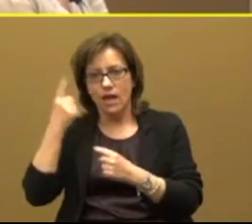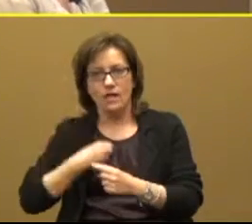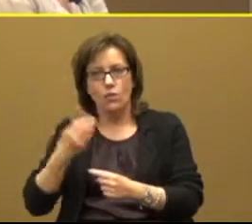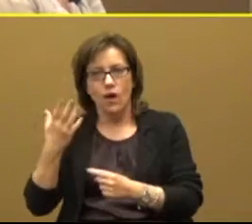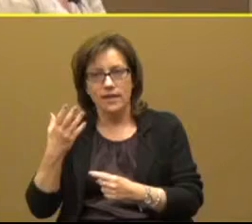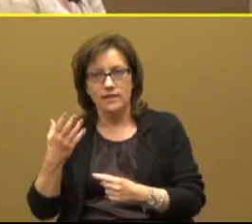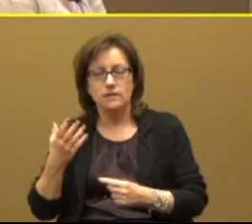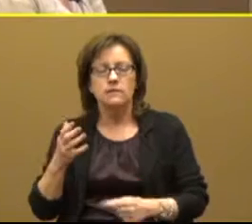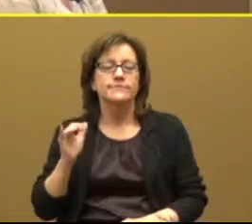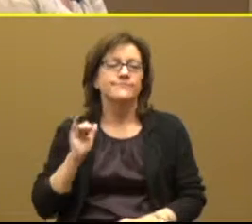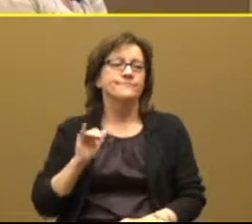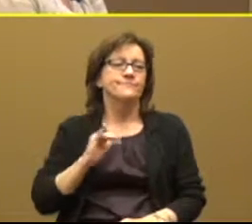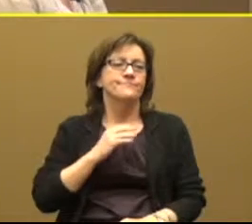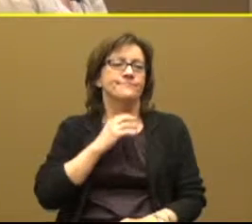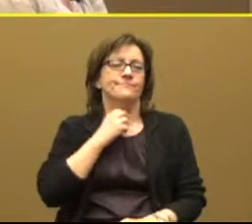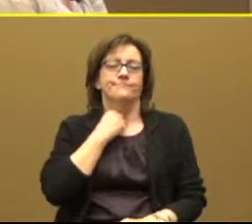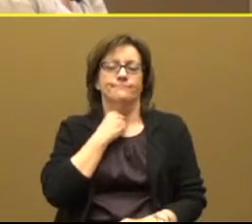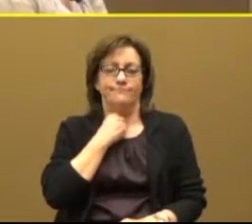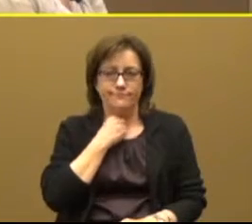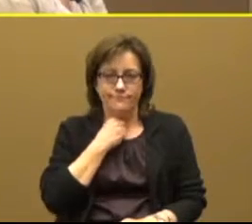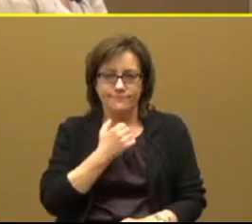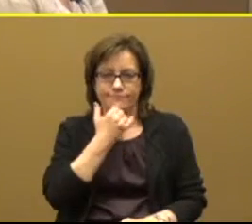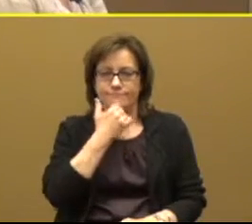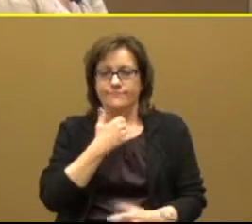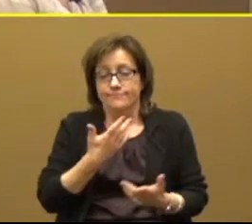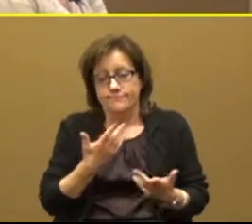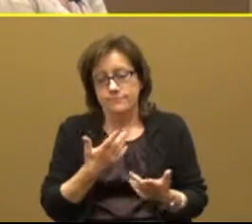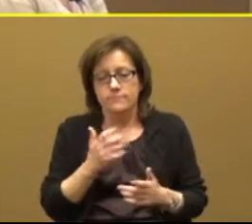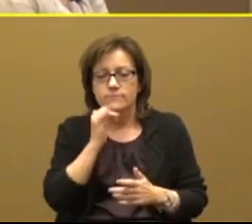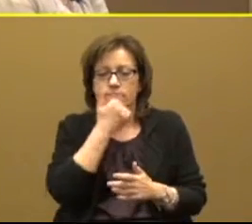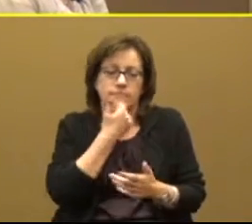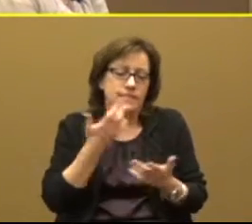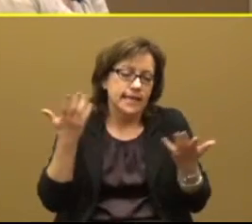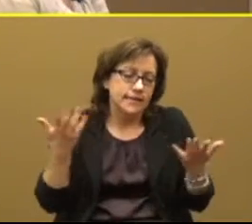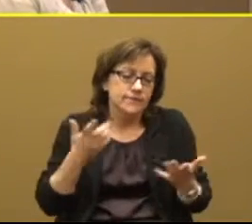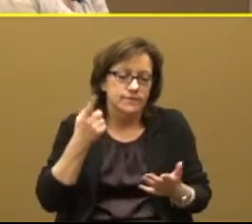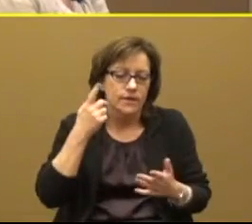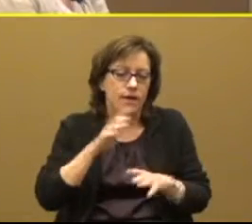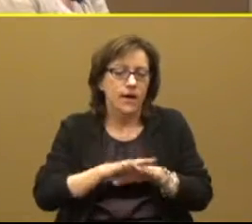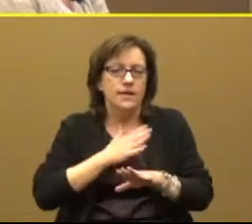our fault. We can accidentally do things like that.